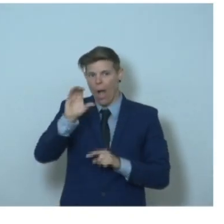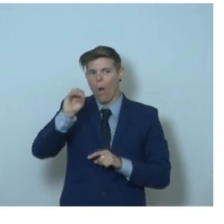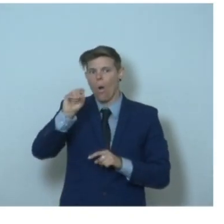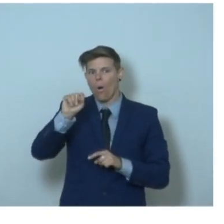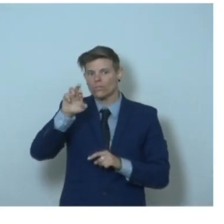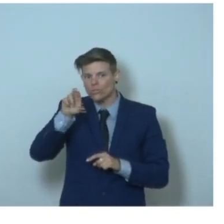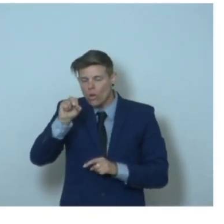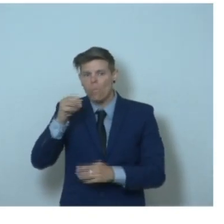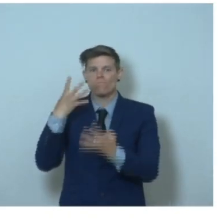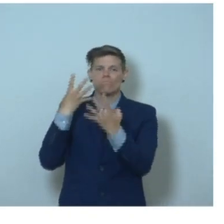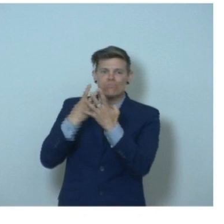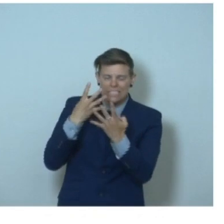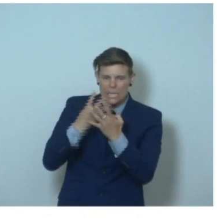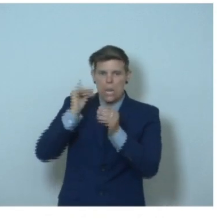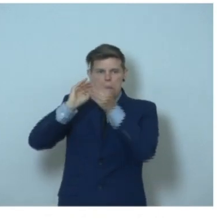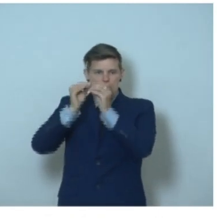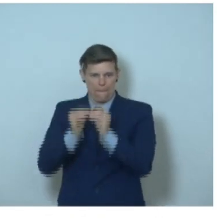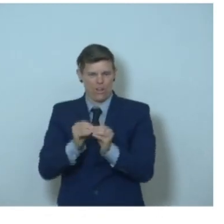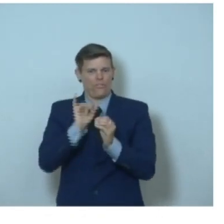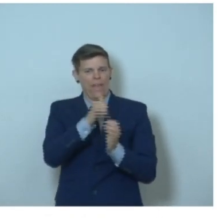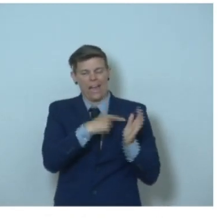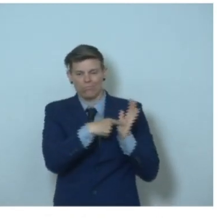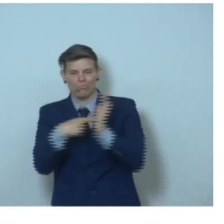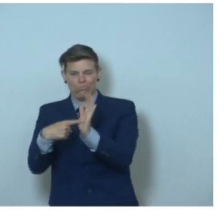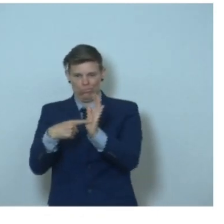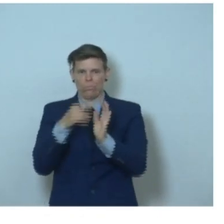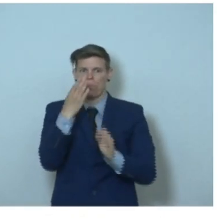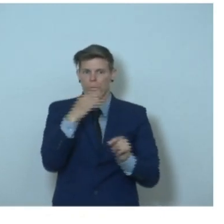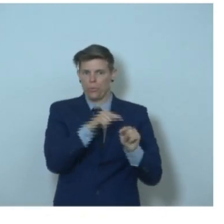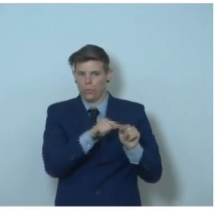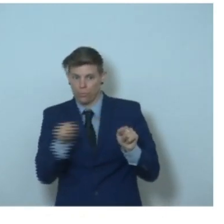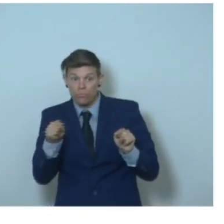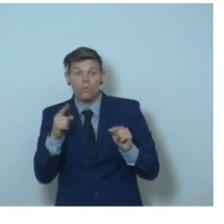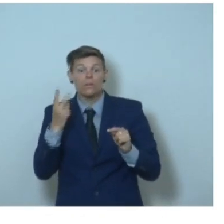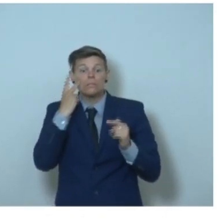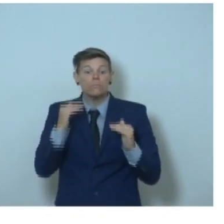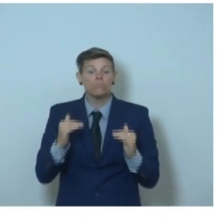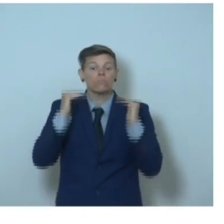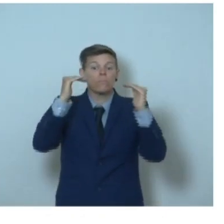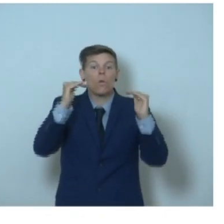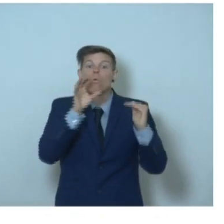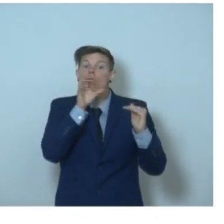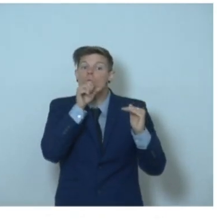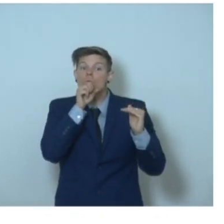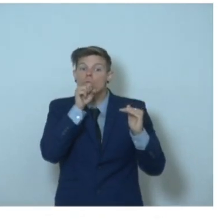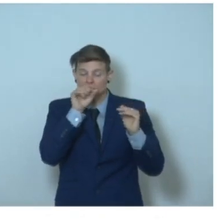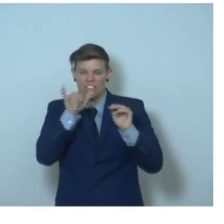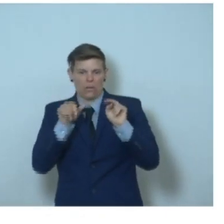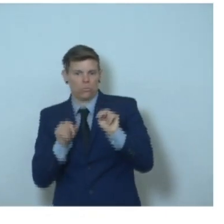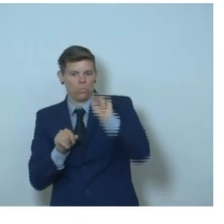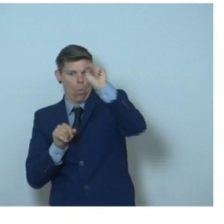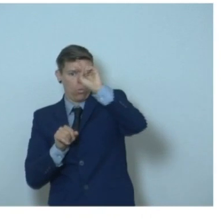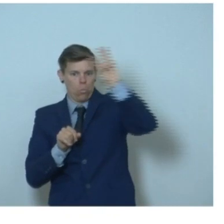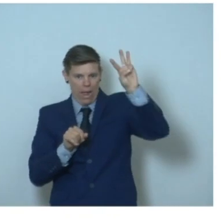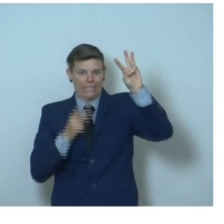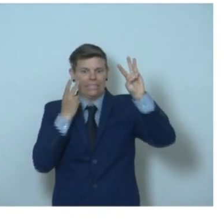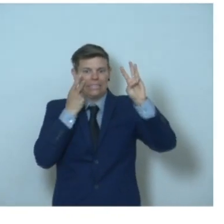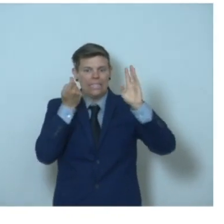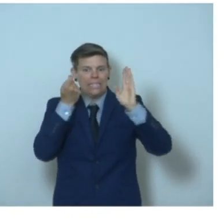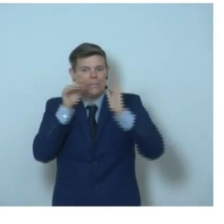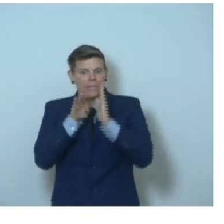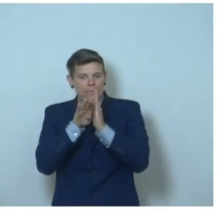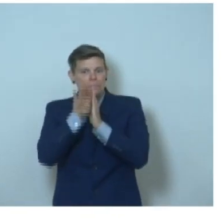in the correctional facilities there. But you can see too, the orange line, the northwest has seen a little bit of an uptick as well.